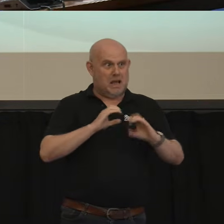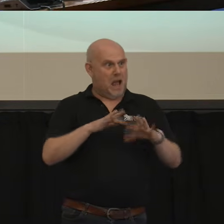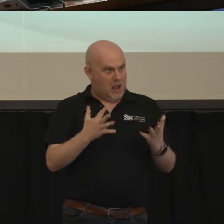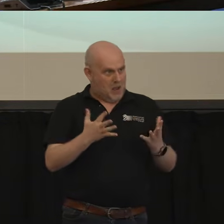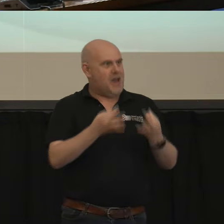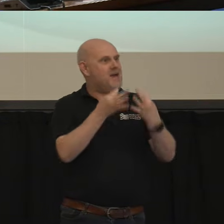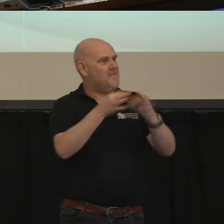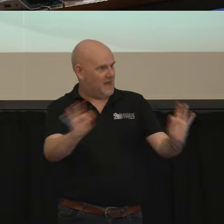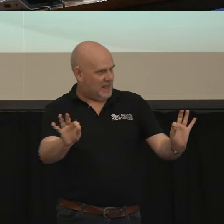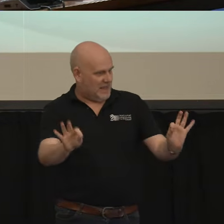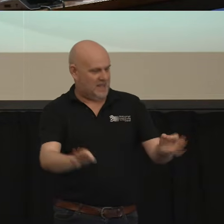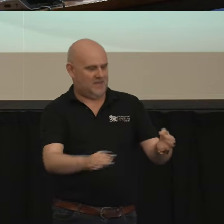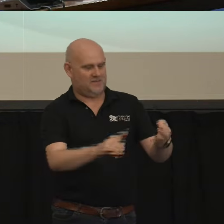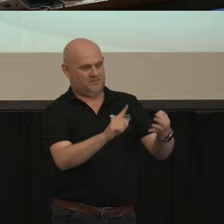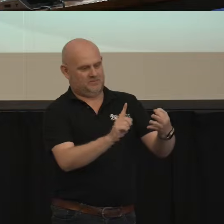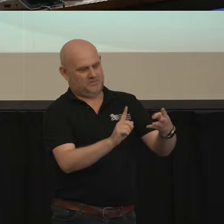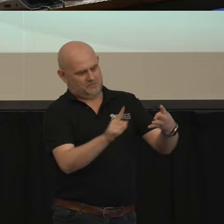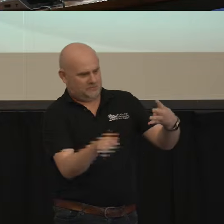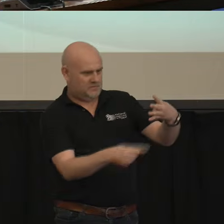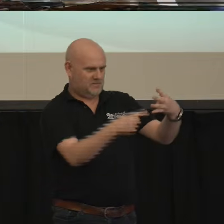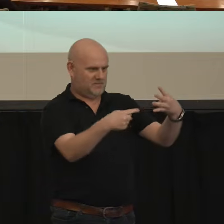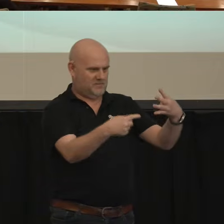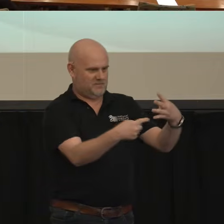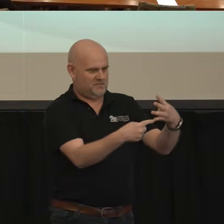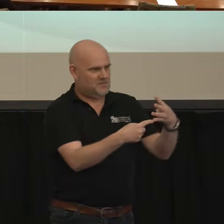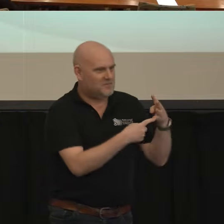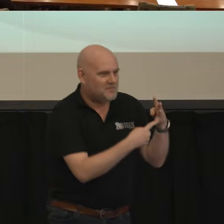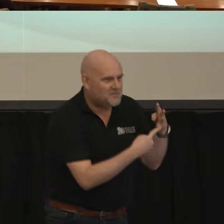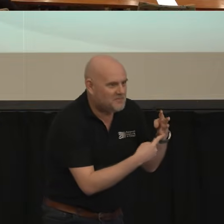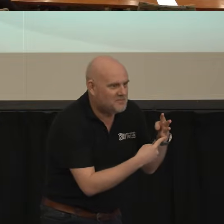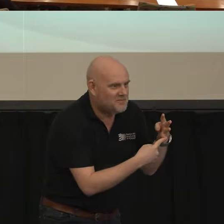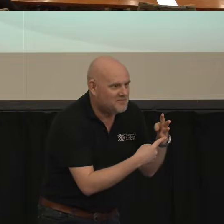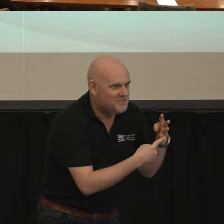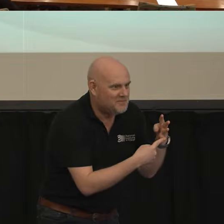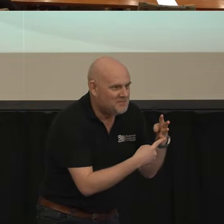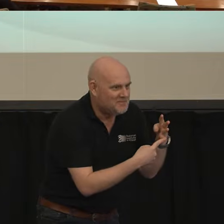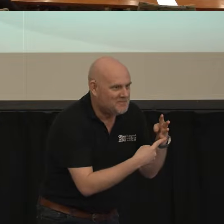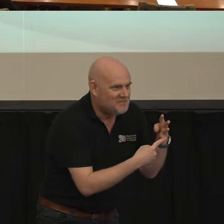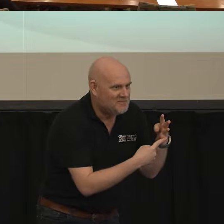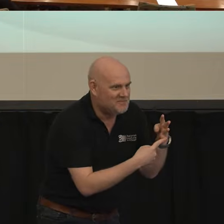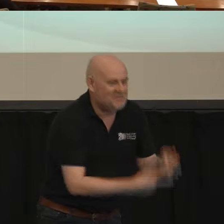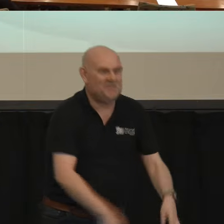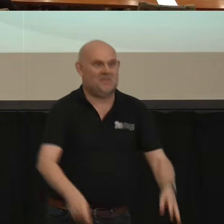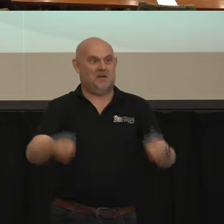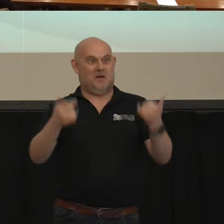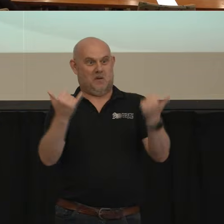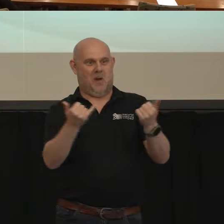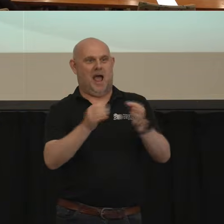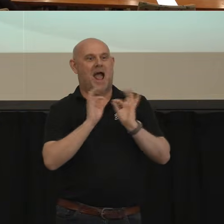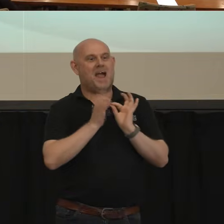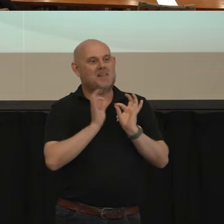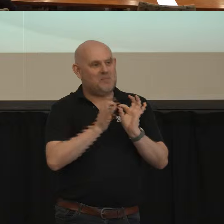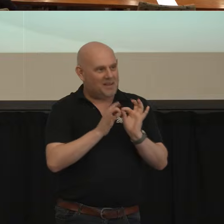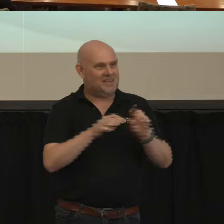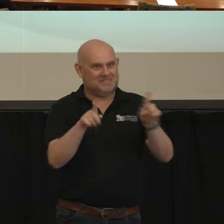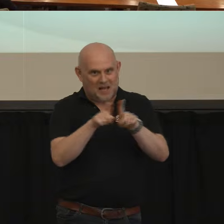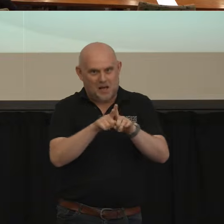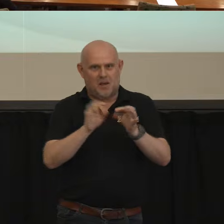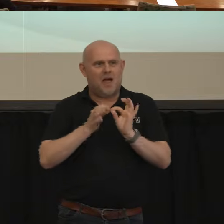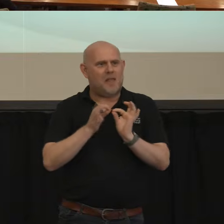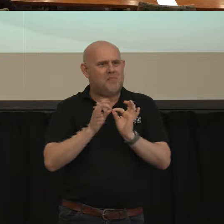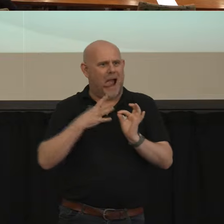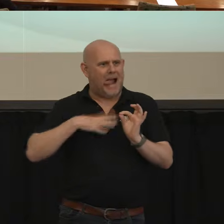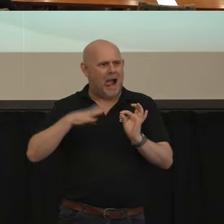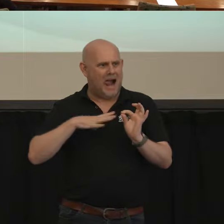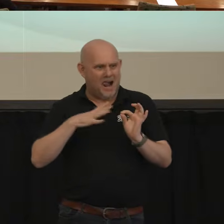children to use that to make our communication accessible. And then also